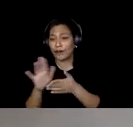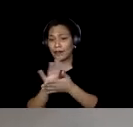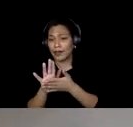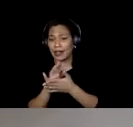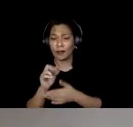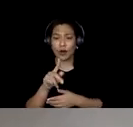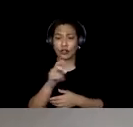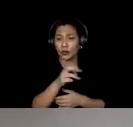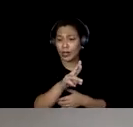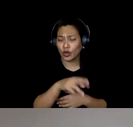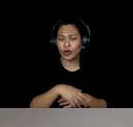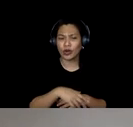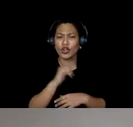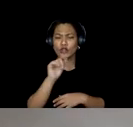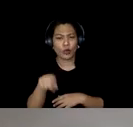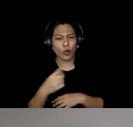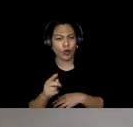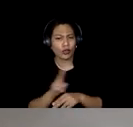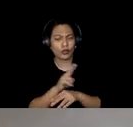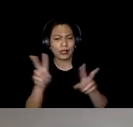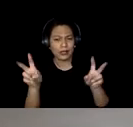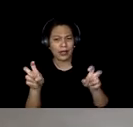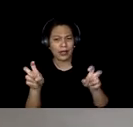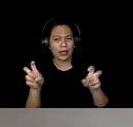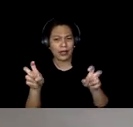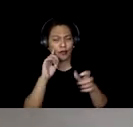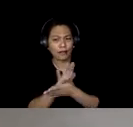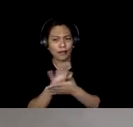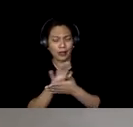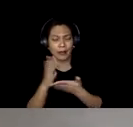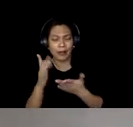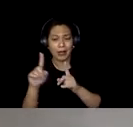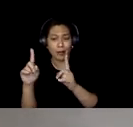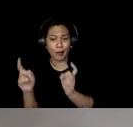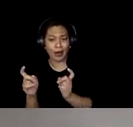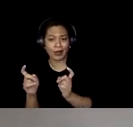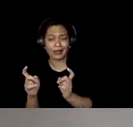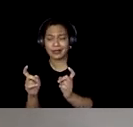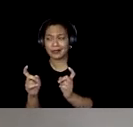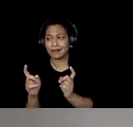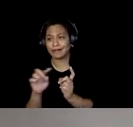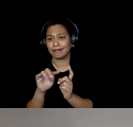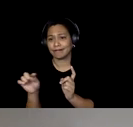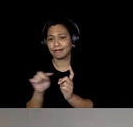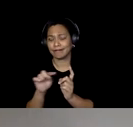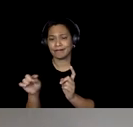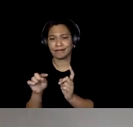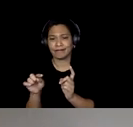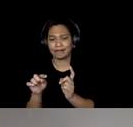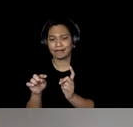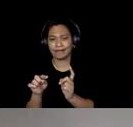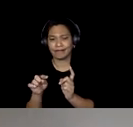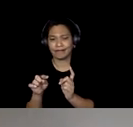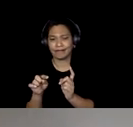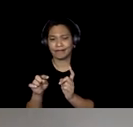something, don't just use the title of your film, maybe in like brackets, or you just want to have like a